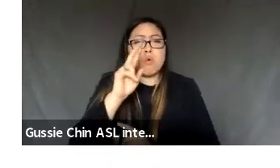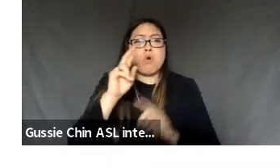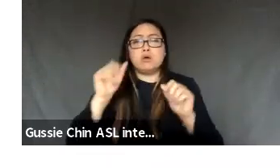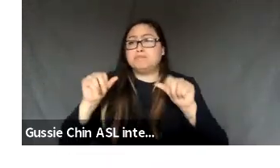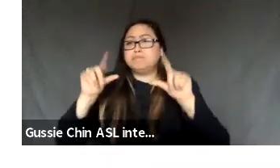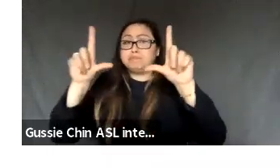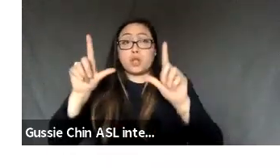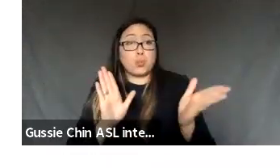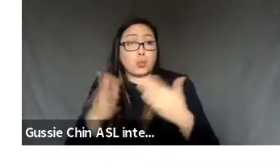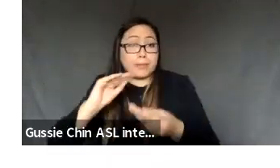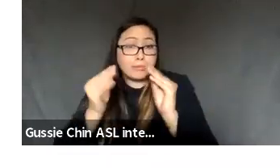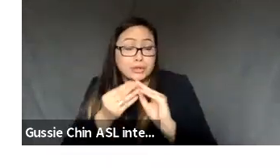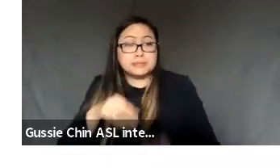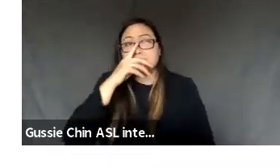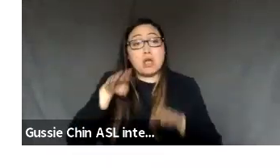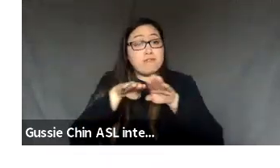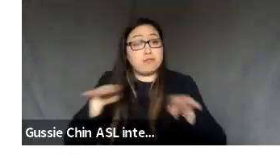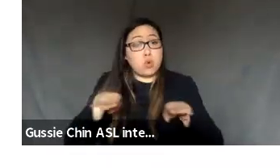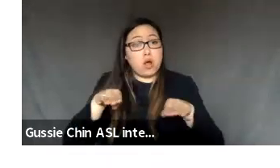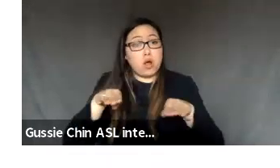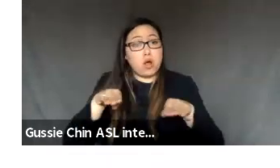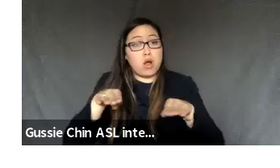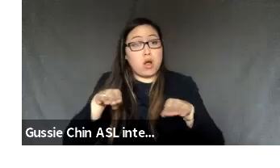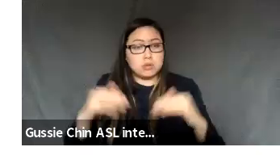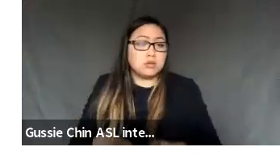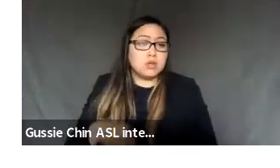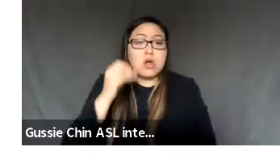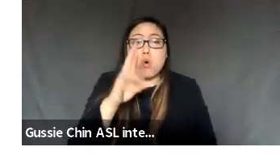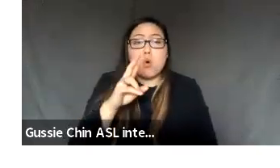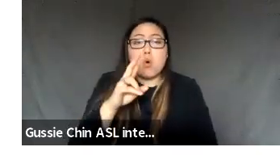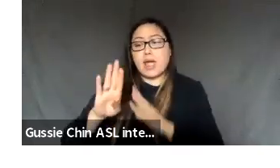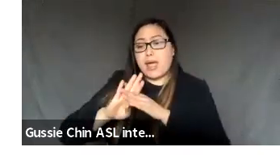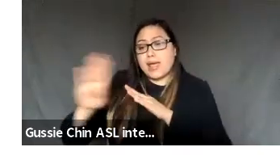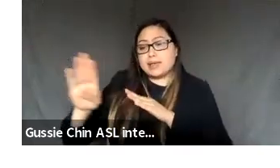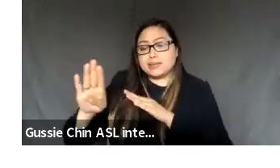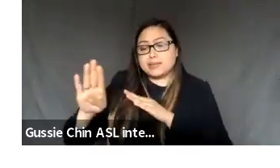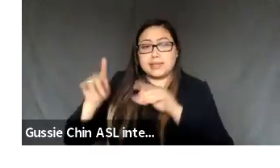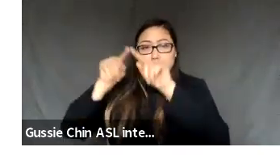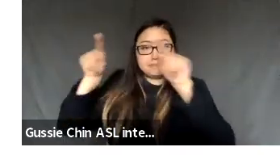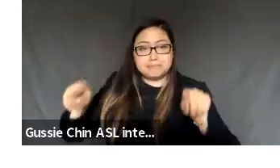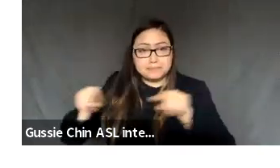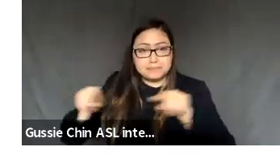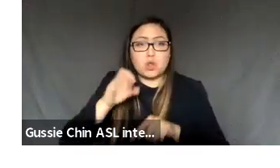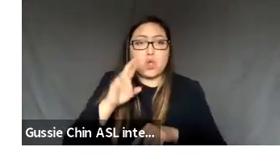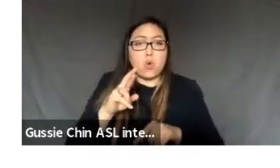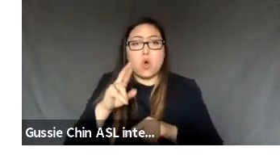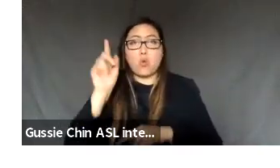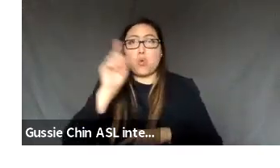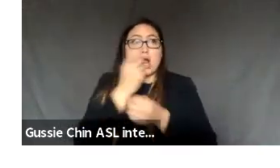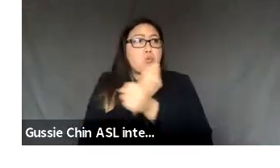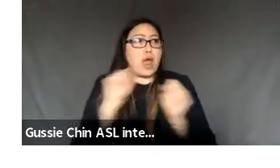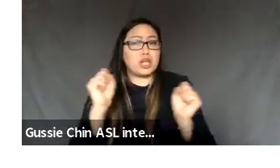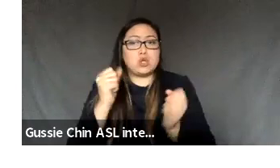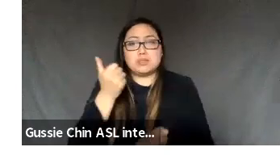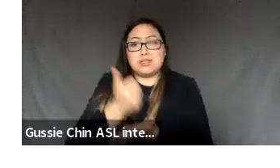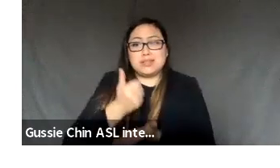they're at a floor level, or they're an exit discharge, or an area of rescue assistance.